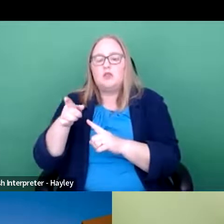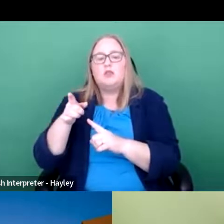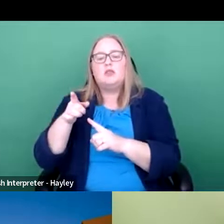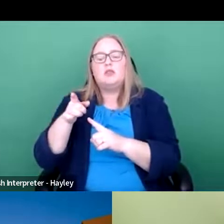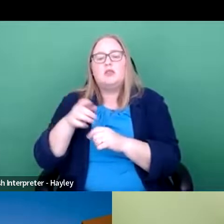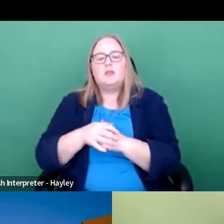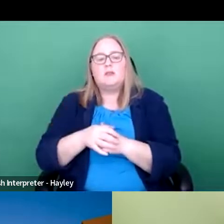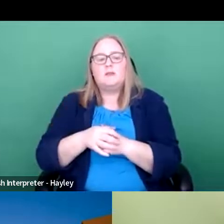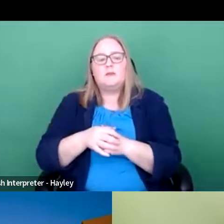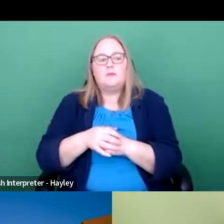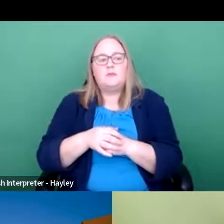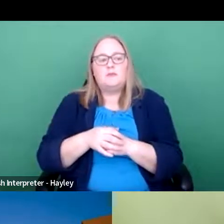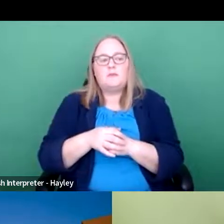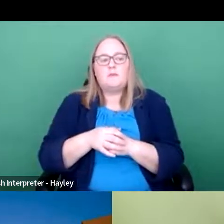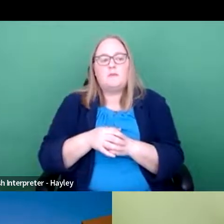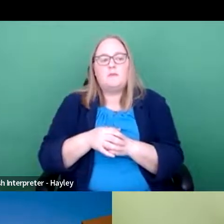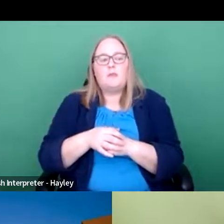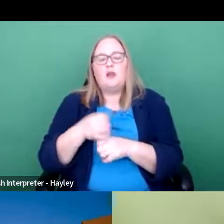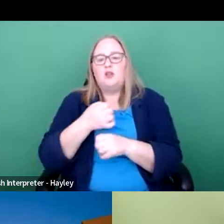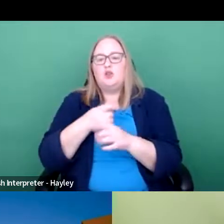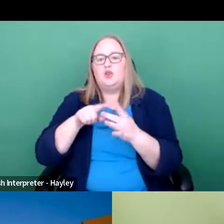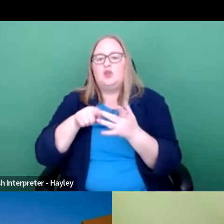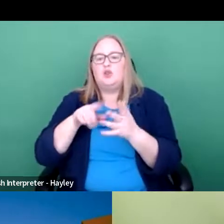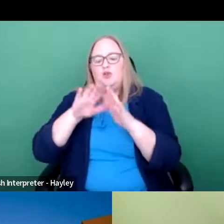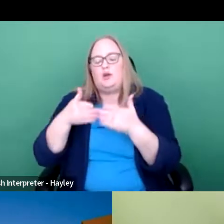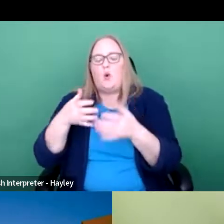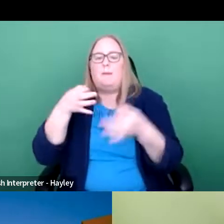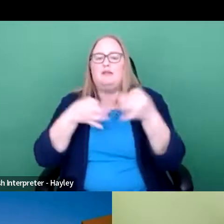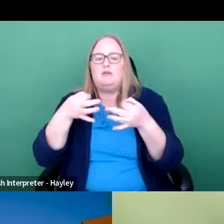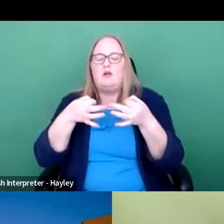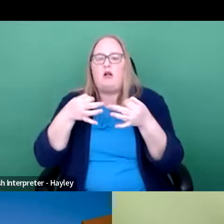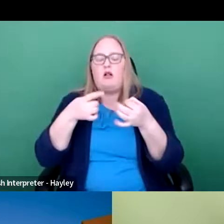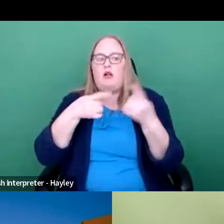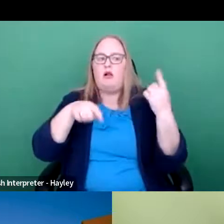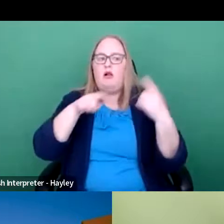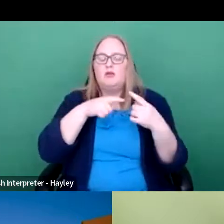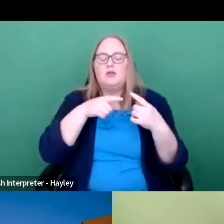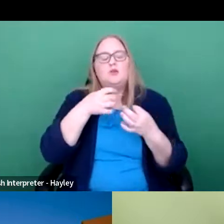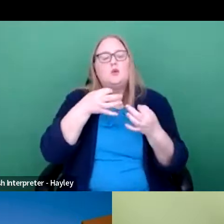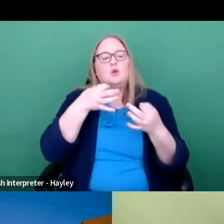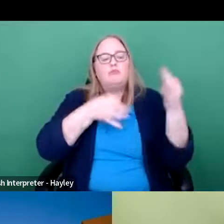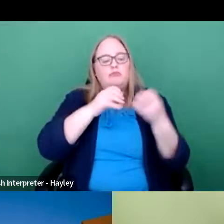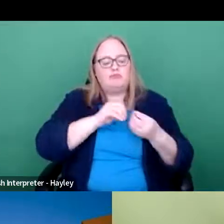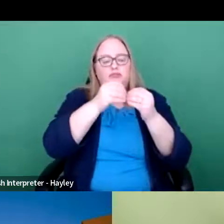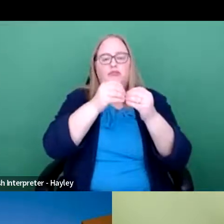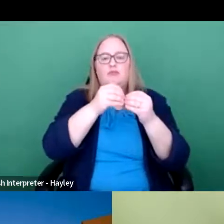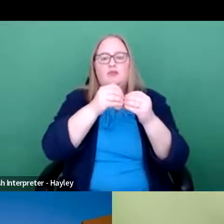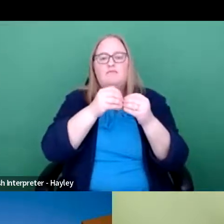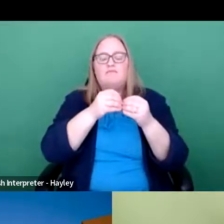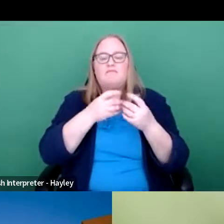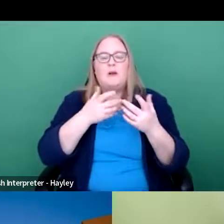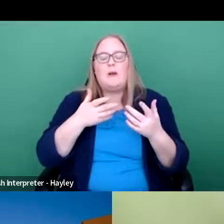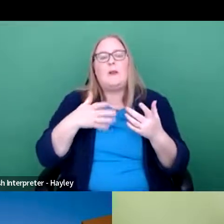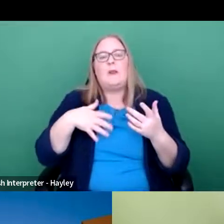that, these old powers that still don't exist. A lot of policymakers don't want to create a populace that is very critical and